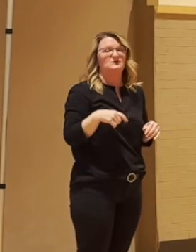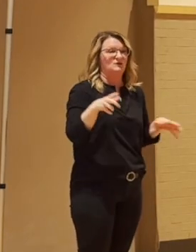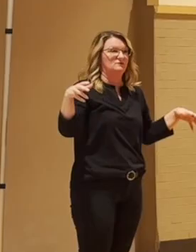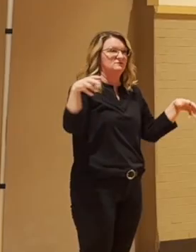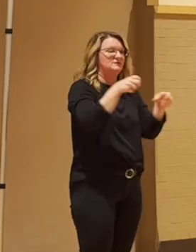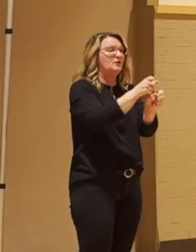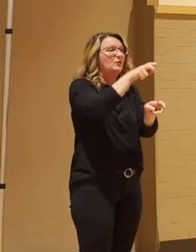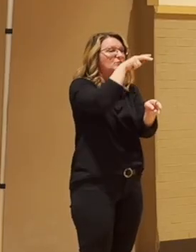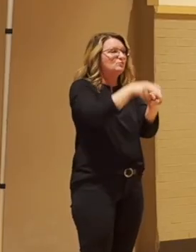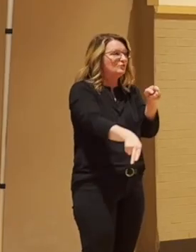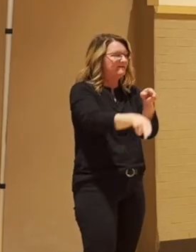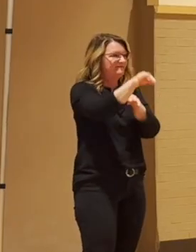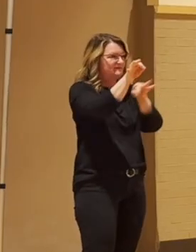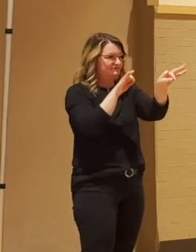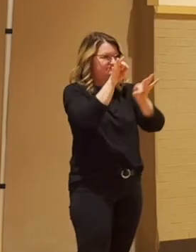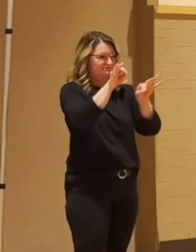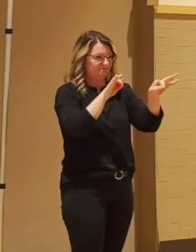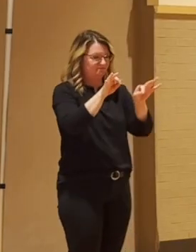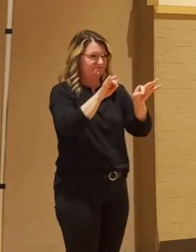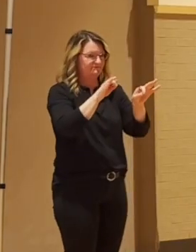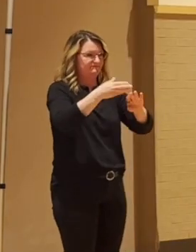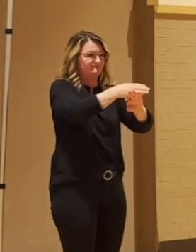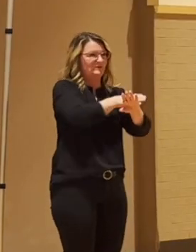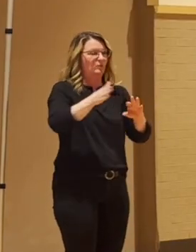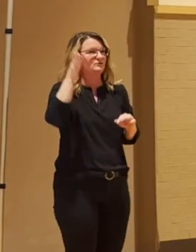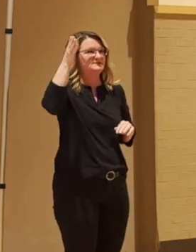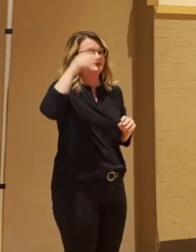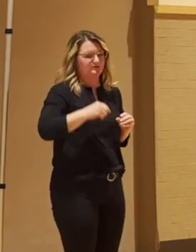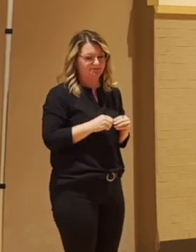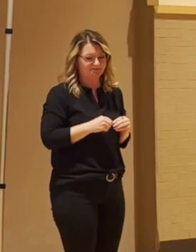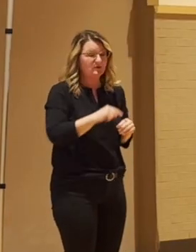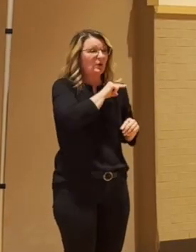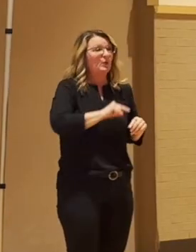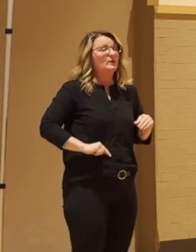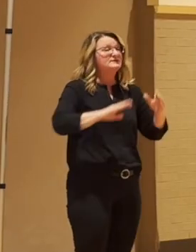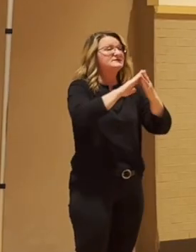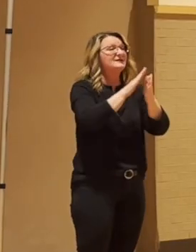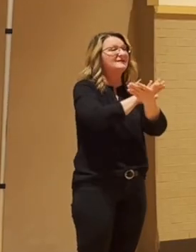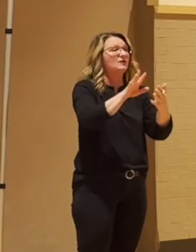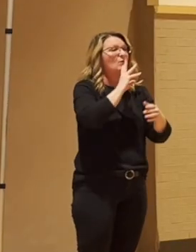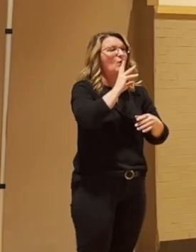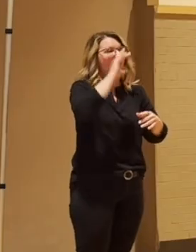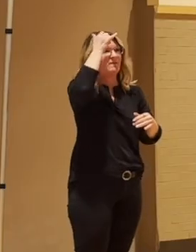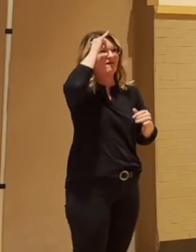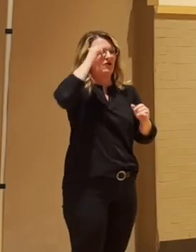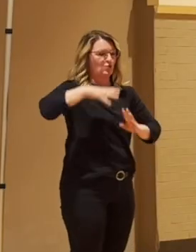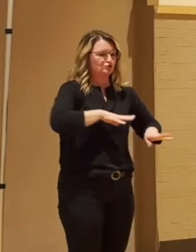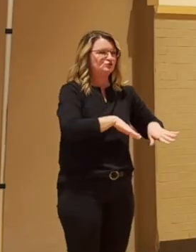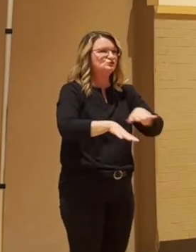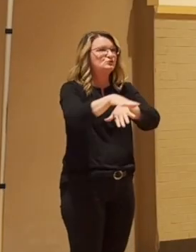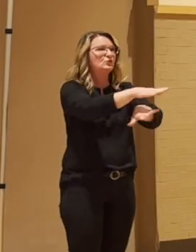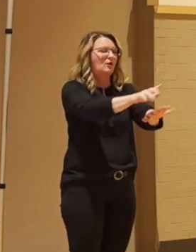brief prelude prior to the presentation, the Queen City Clean Waters is Buffalo Sewer Authority's